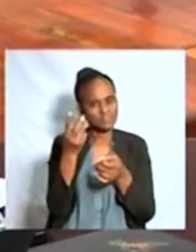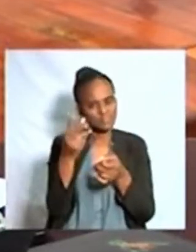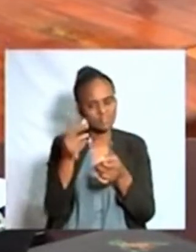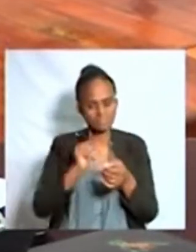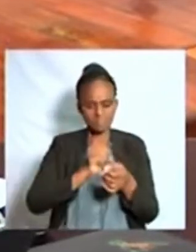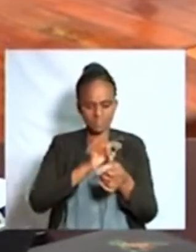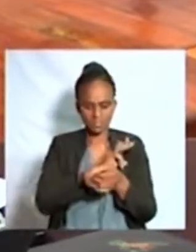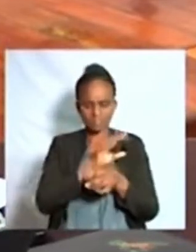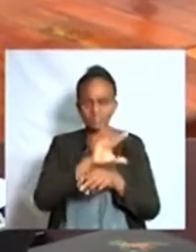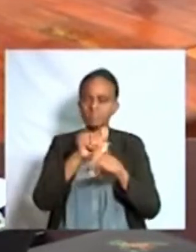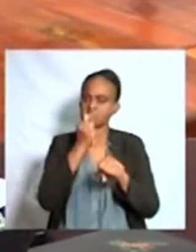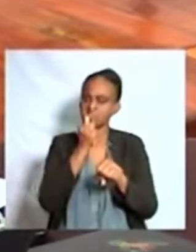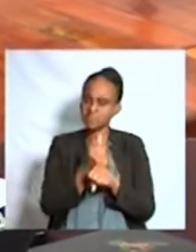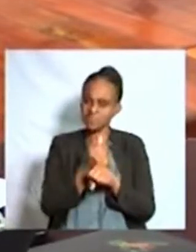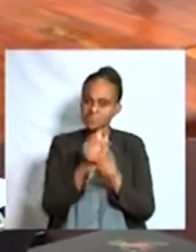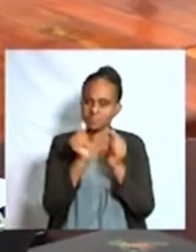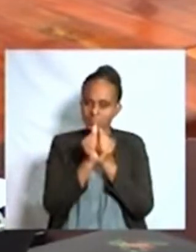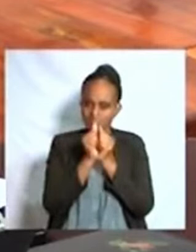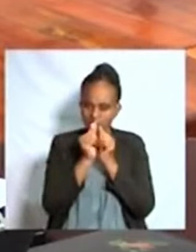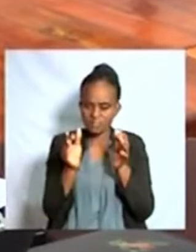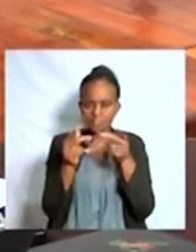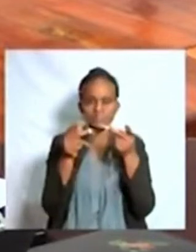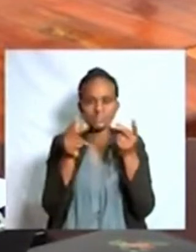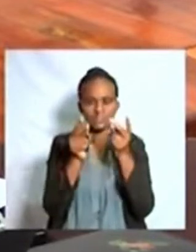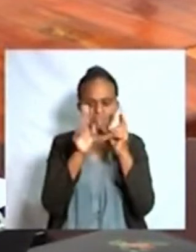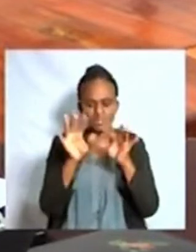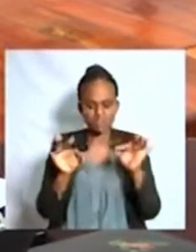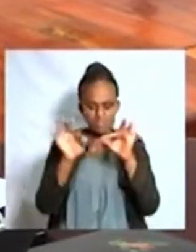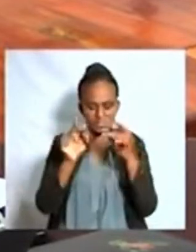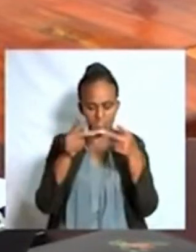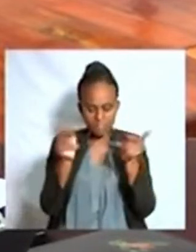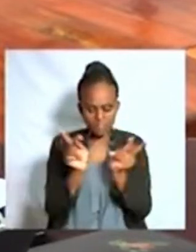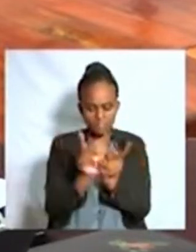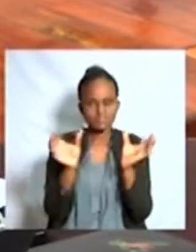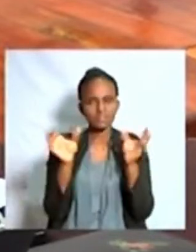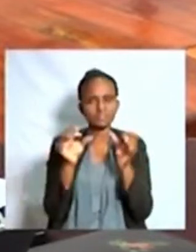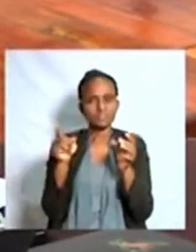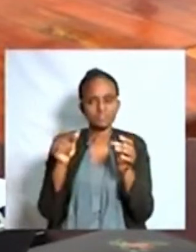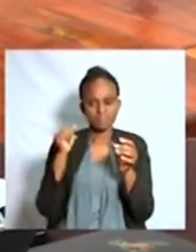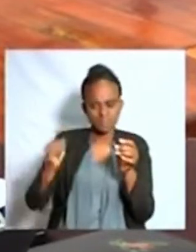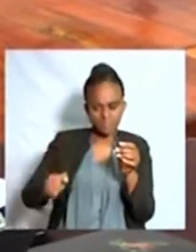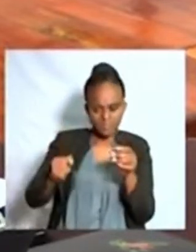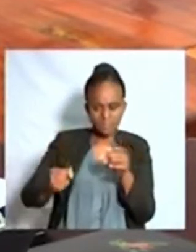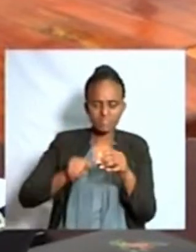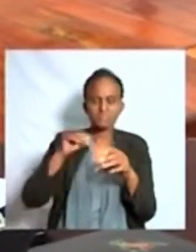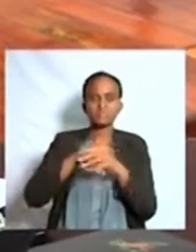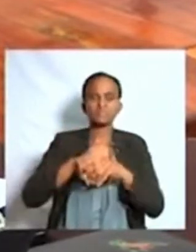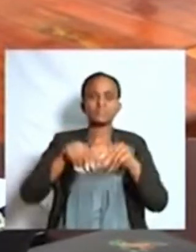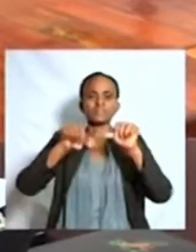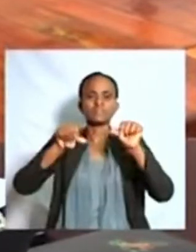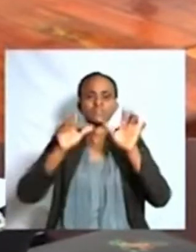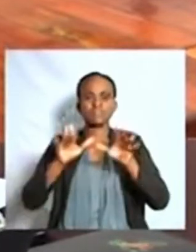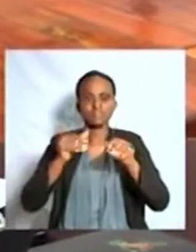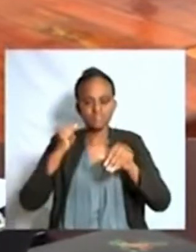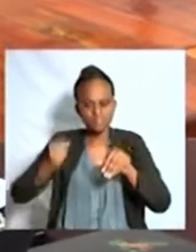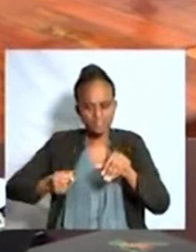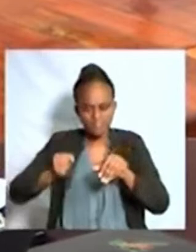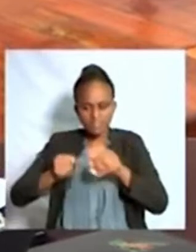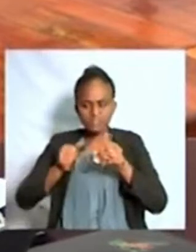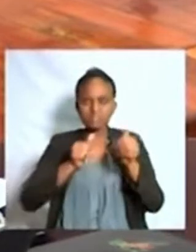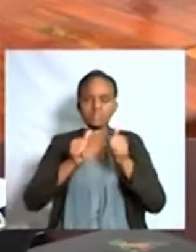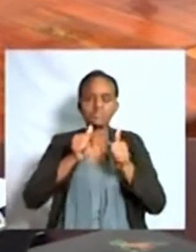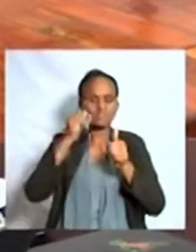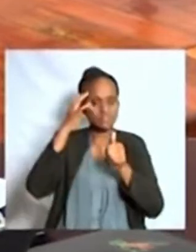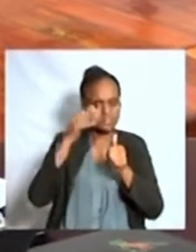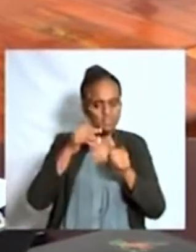staff establishment, without key positions to the running of the Council, such as Chief Internal Auditor, Chief Administrative Officer,